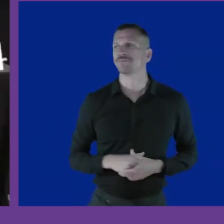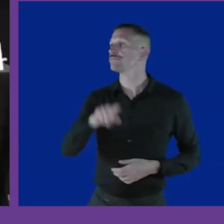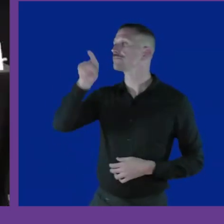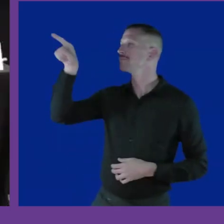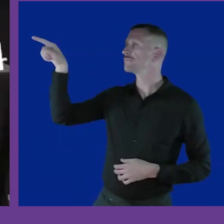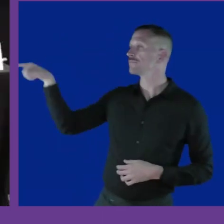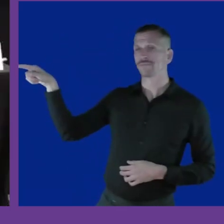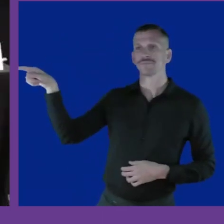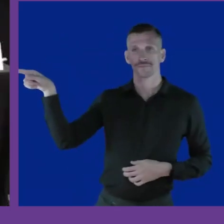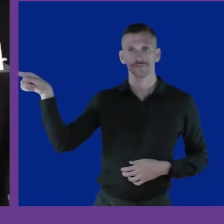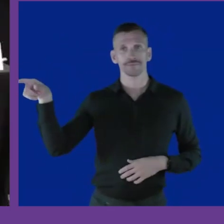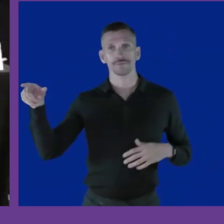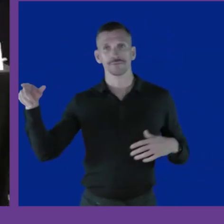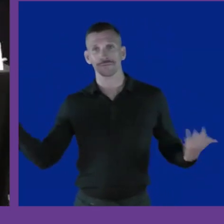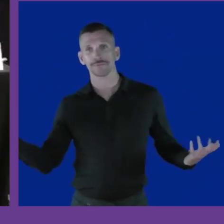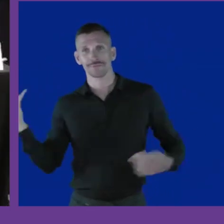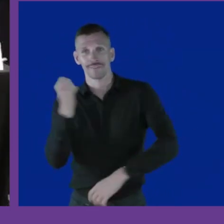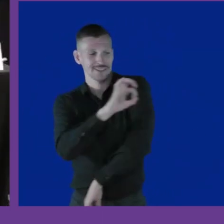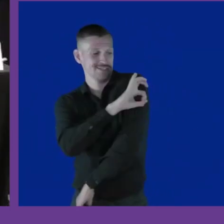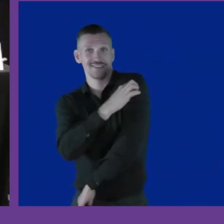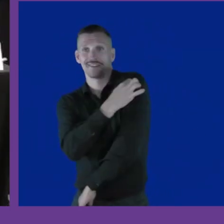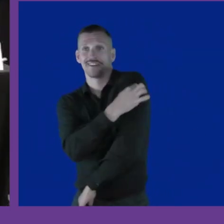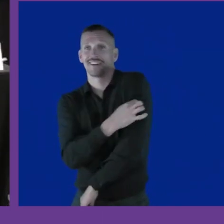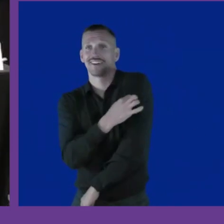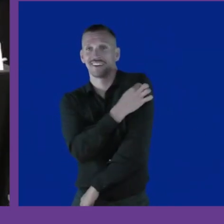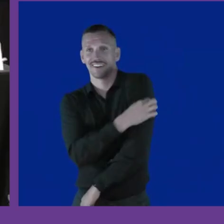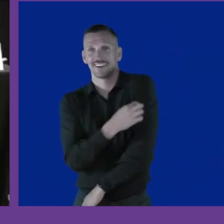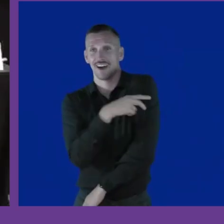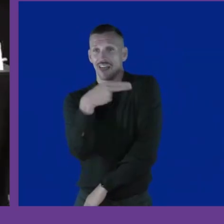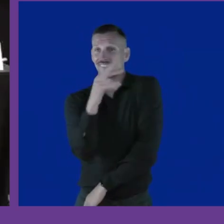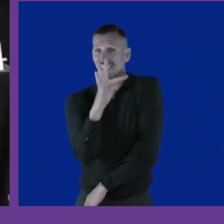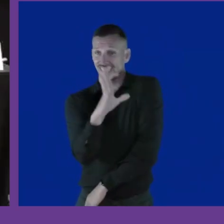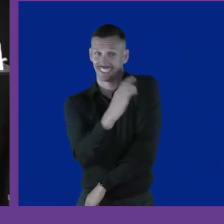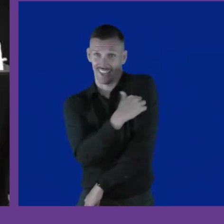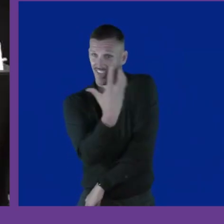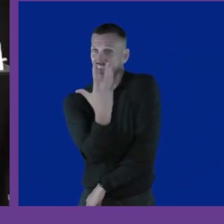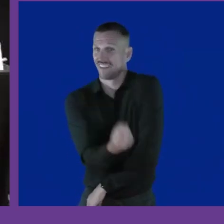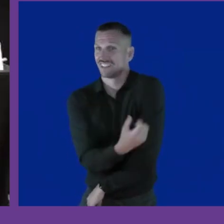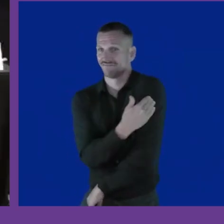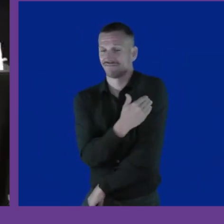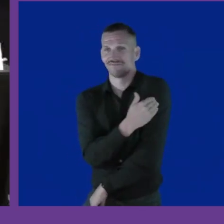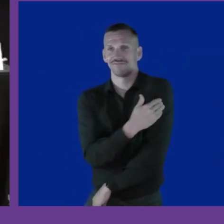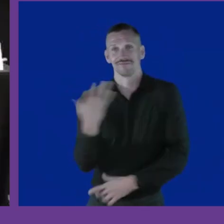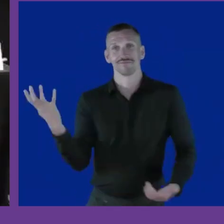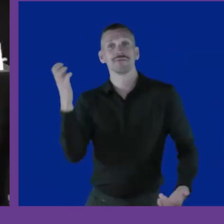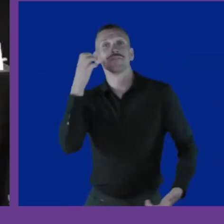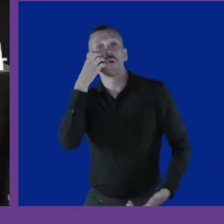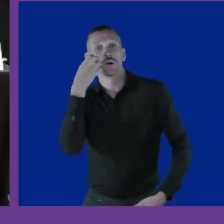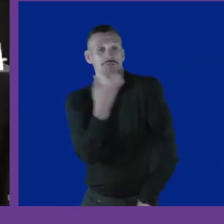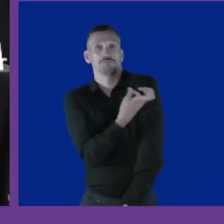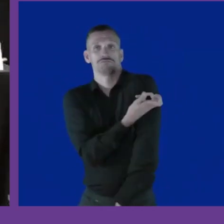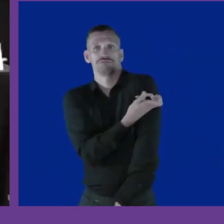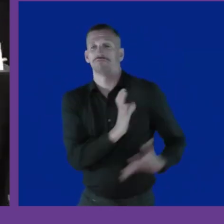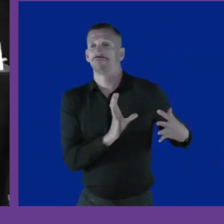monitor thingy that uses NFC, and when I touch my phone to it, it transfers the